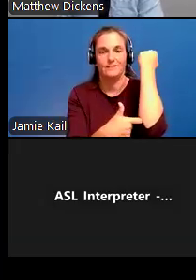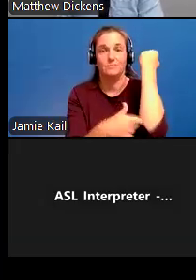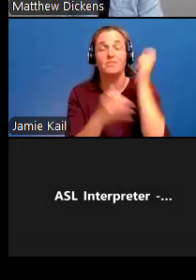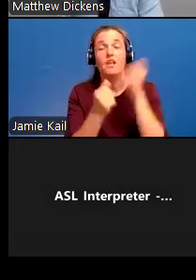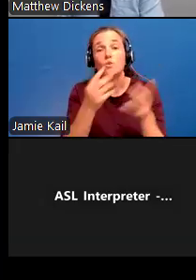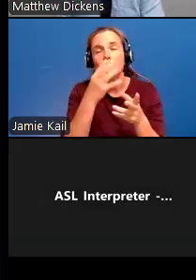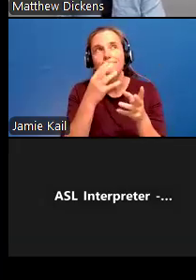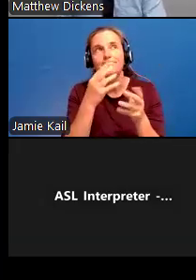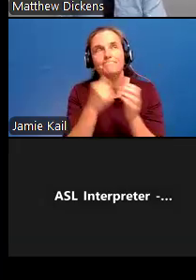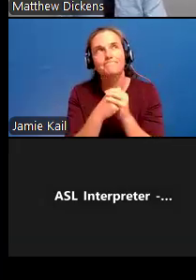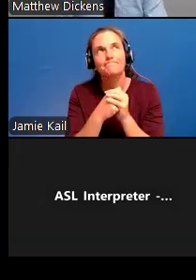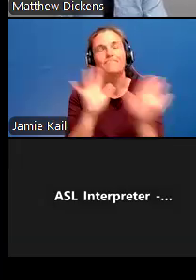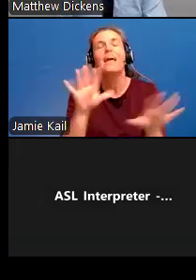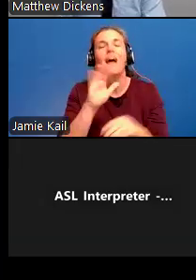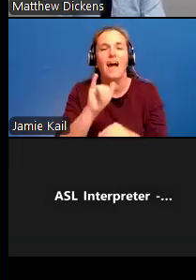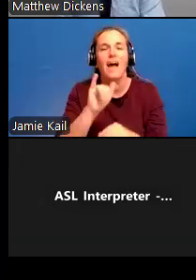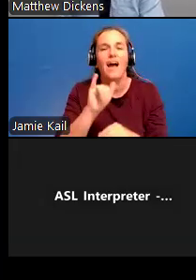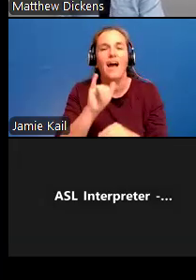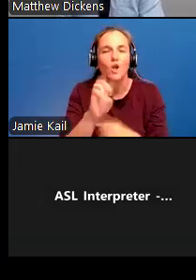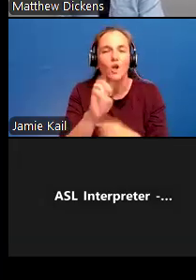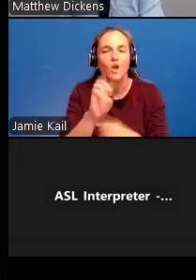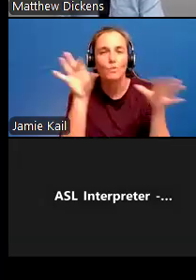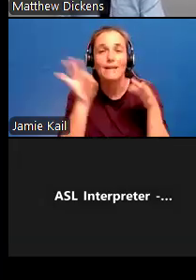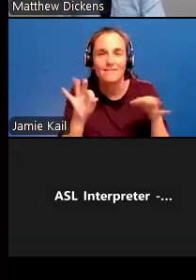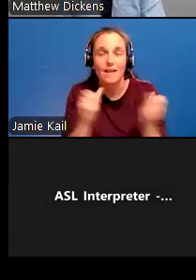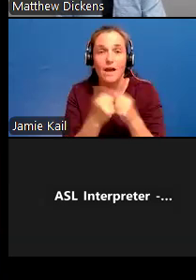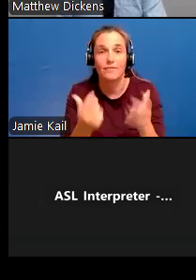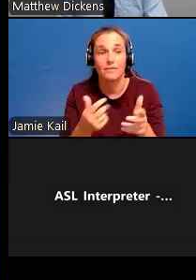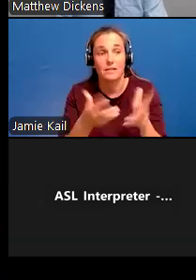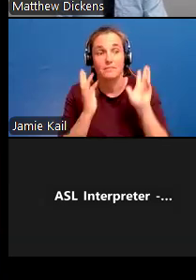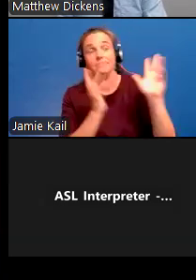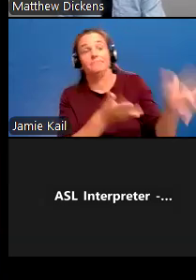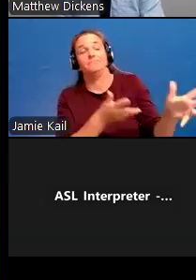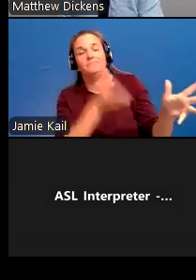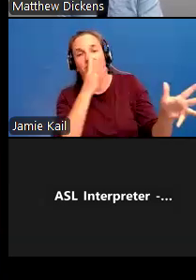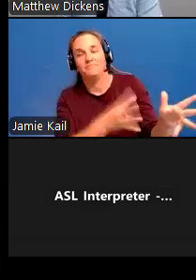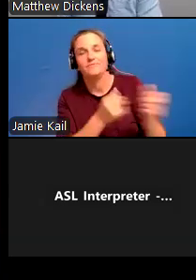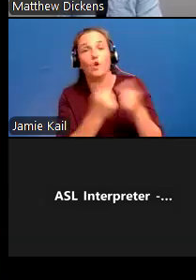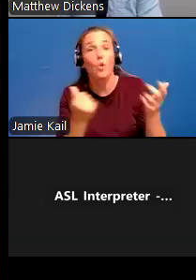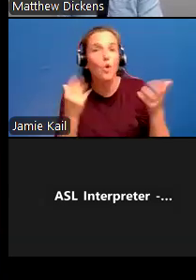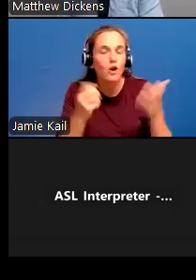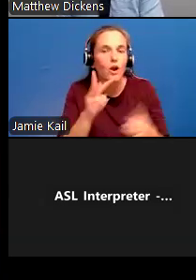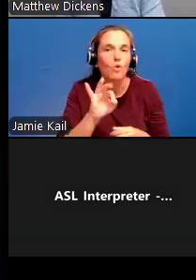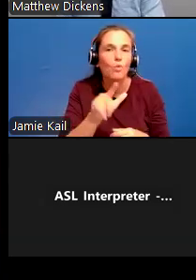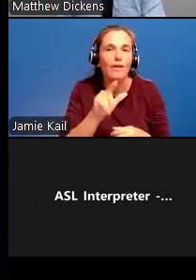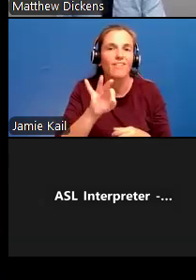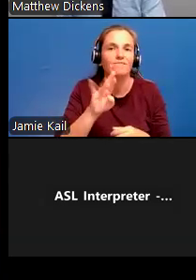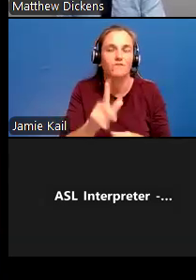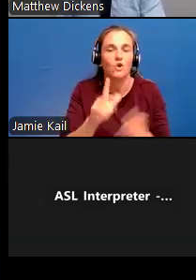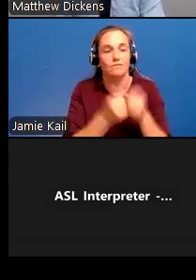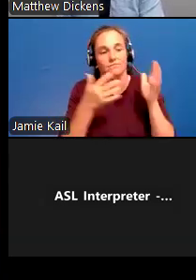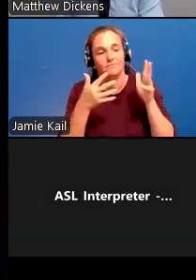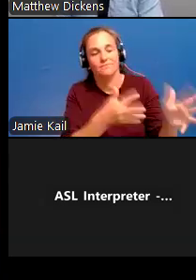Neglect, abuse, we define as the negligent or willful infliction of injury,